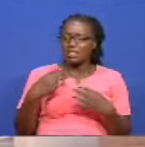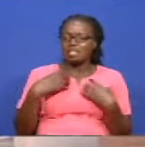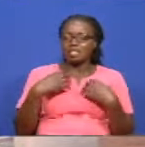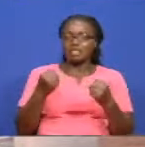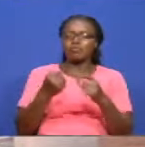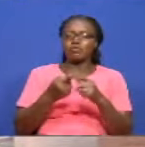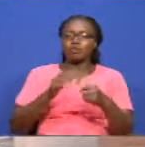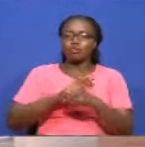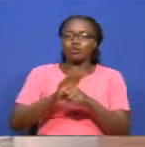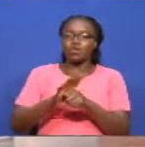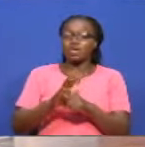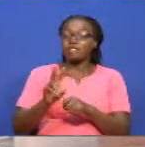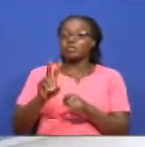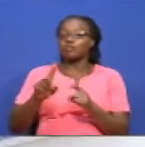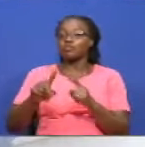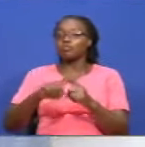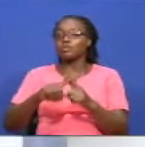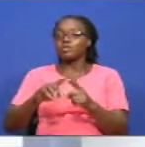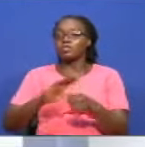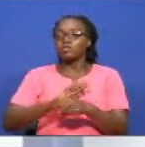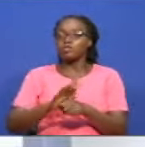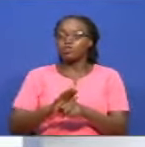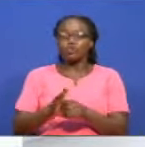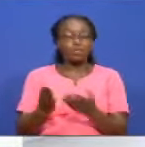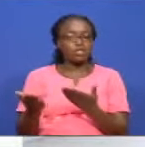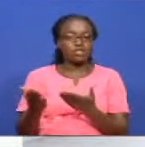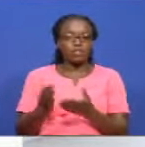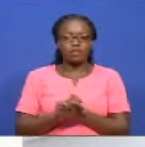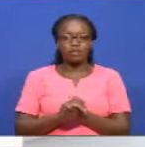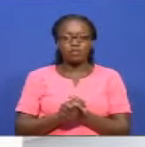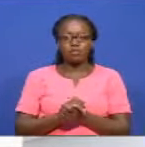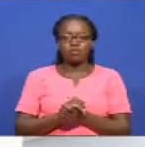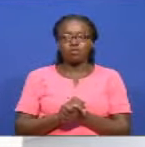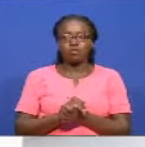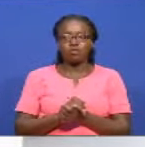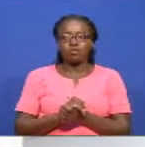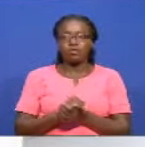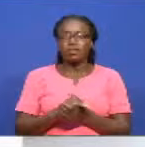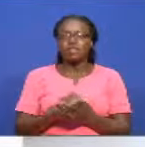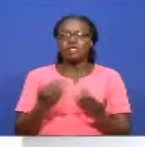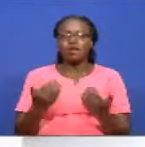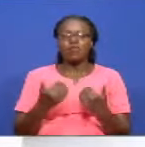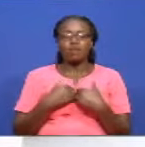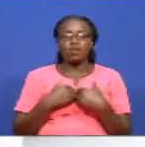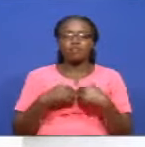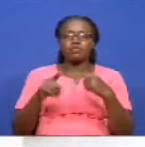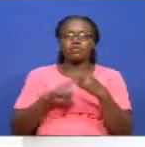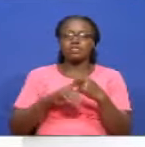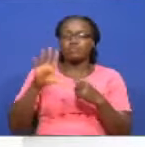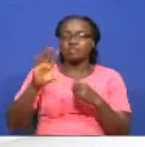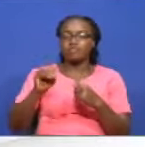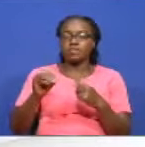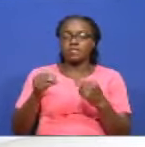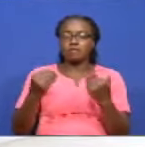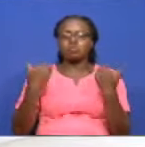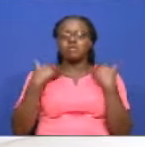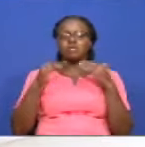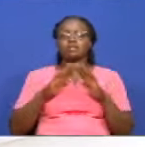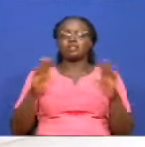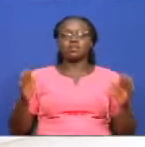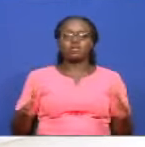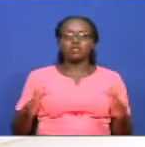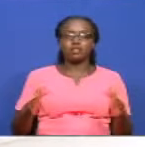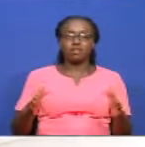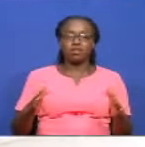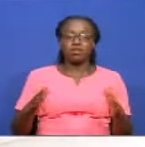still positive for the disease. At the hospital currently, it's a 650-bed hospital, opened